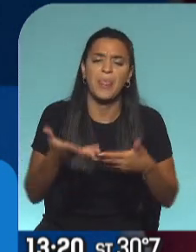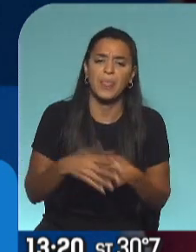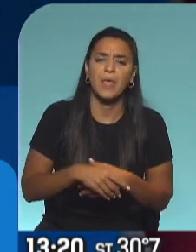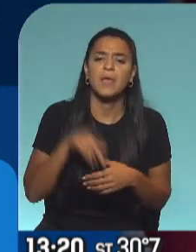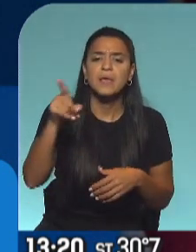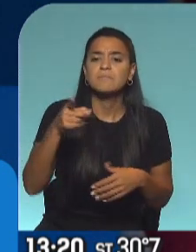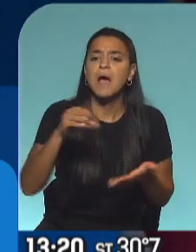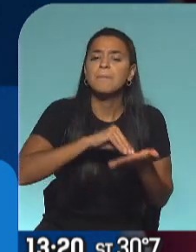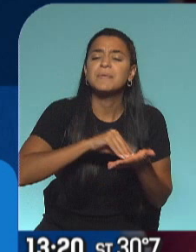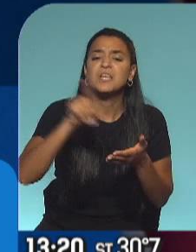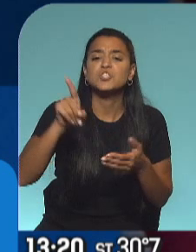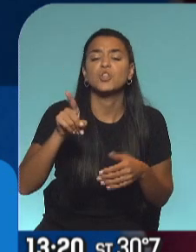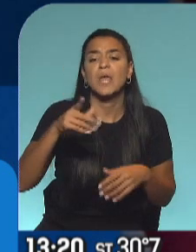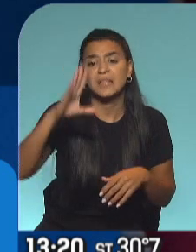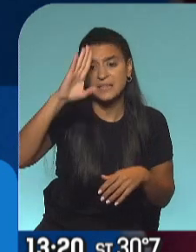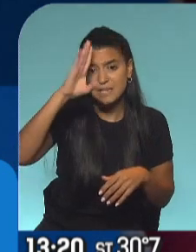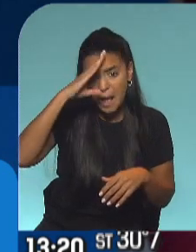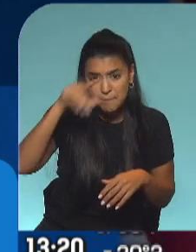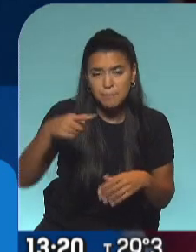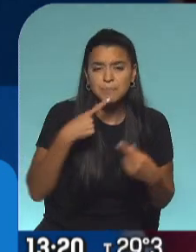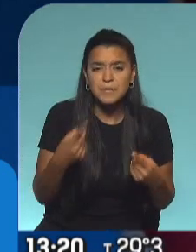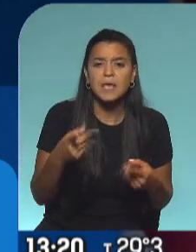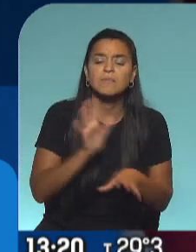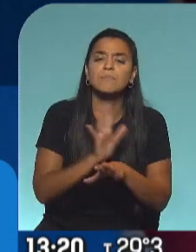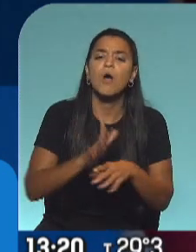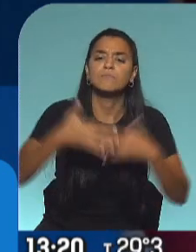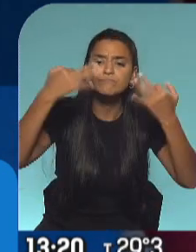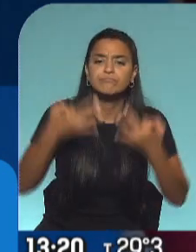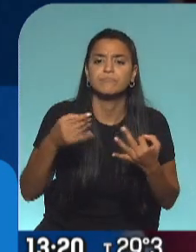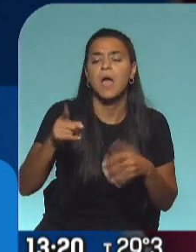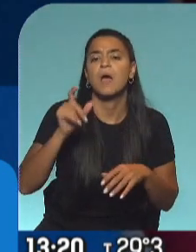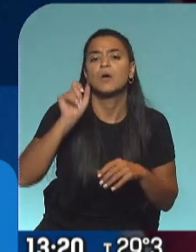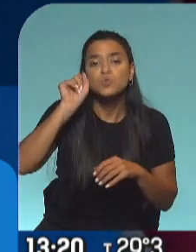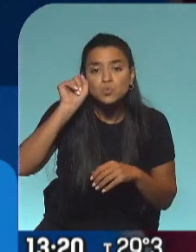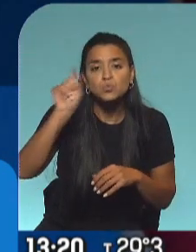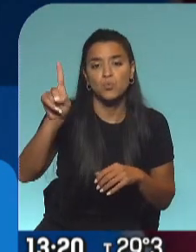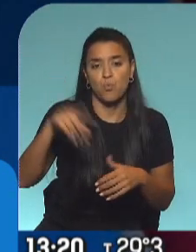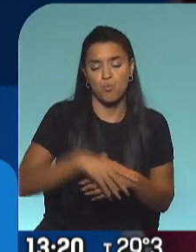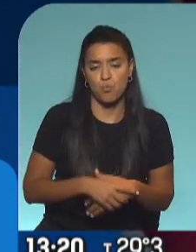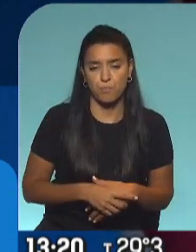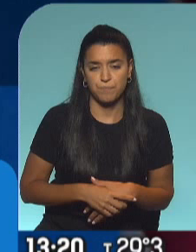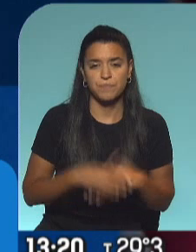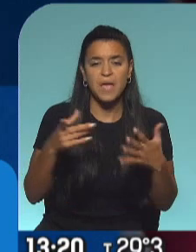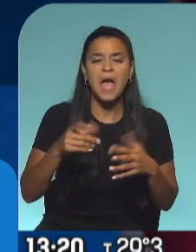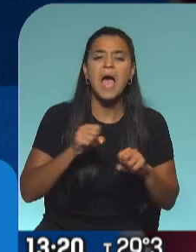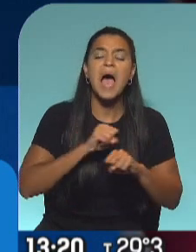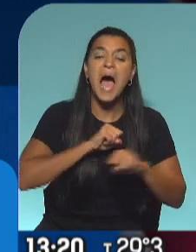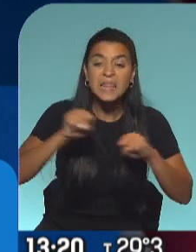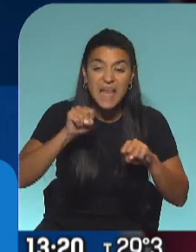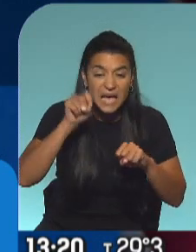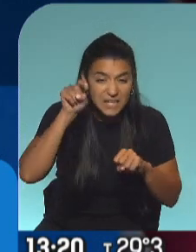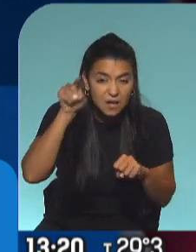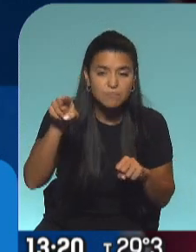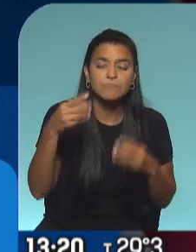the Trump administration needs to make an official attribution. This assault happened on Donald